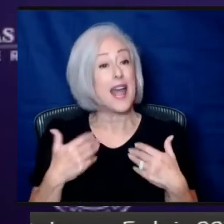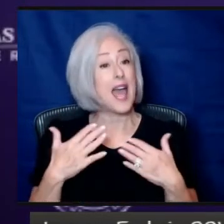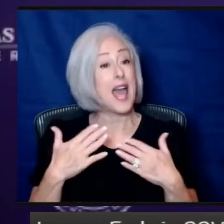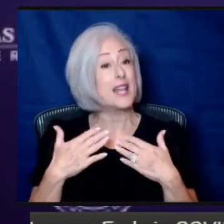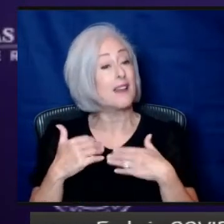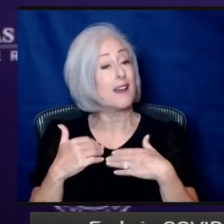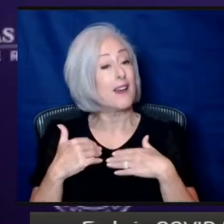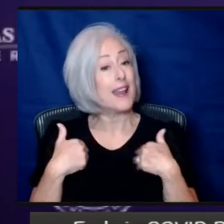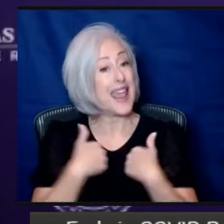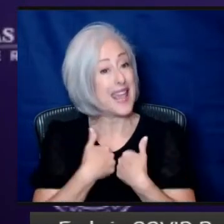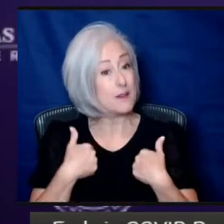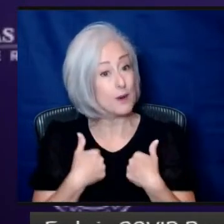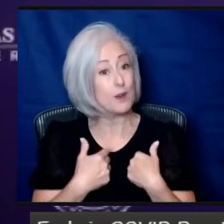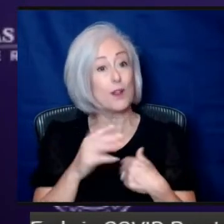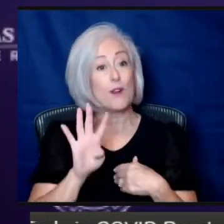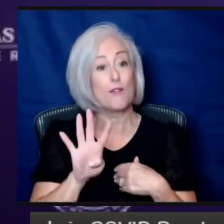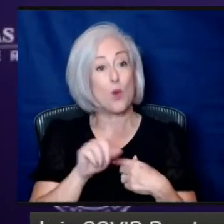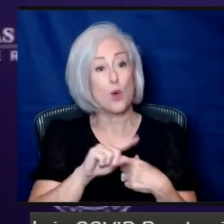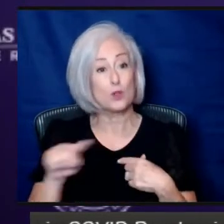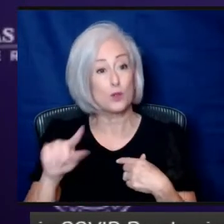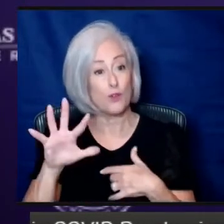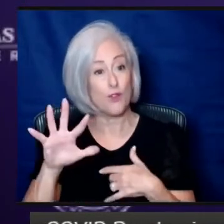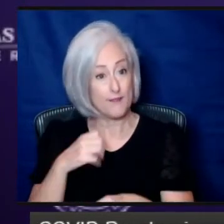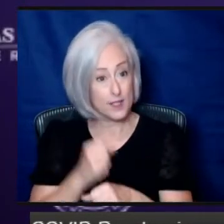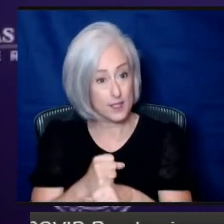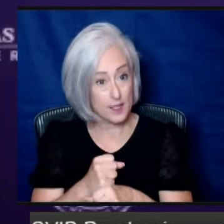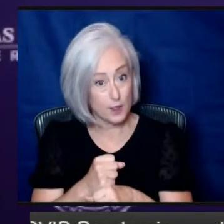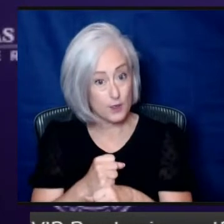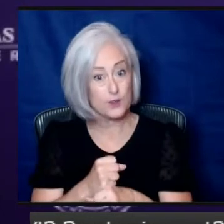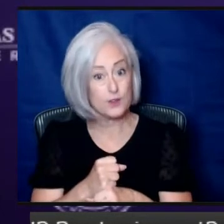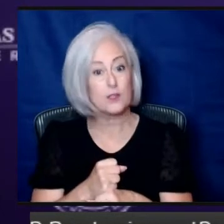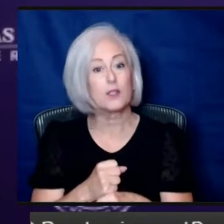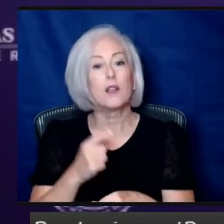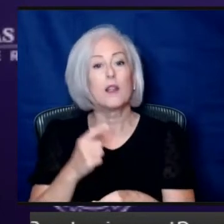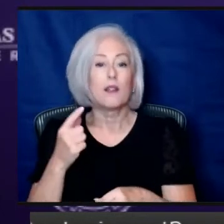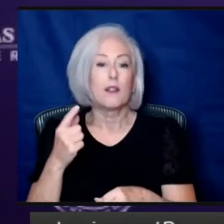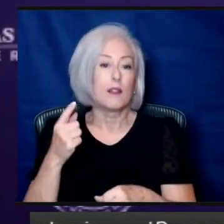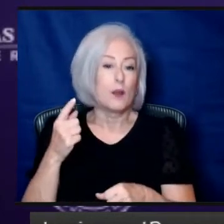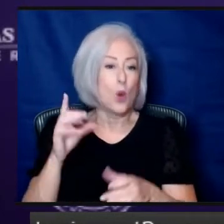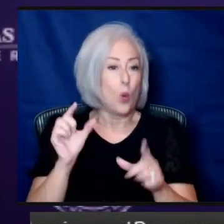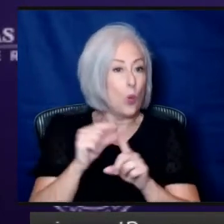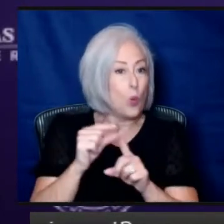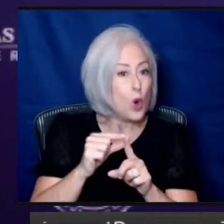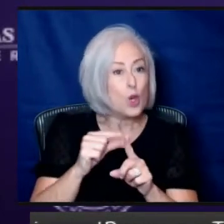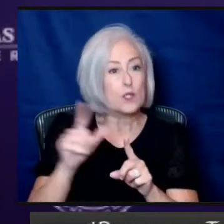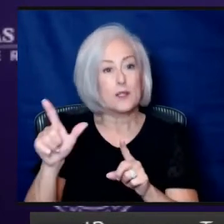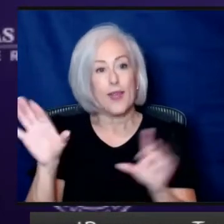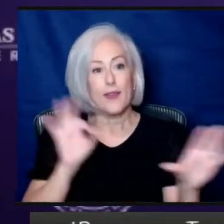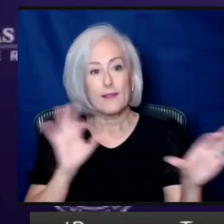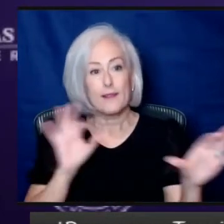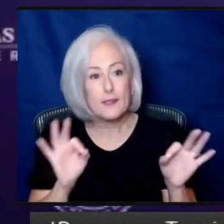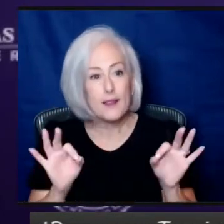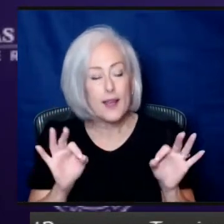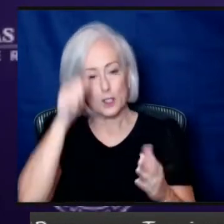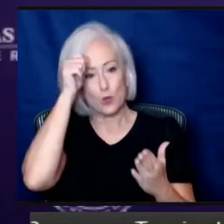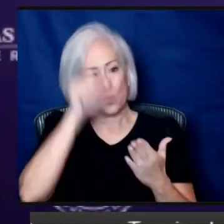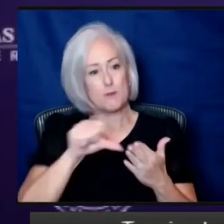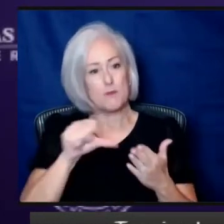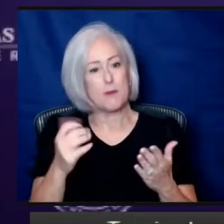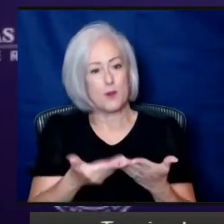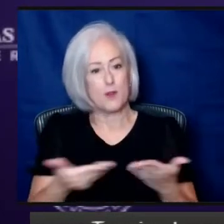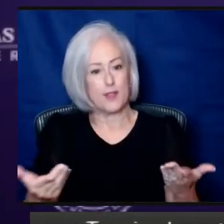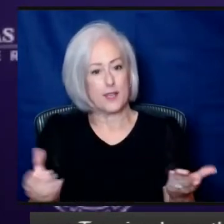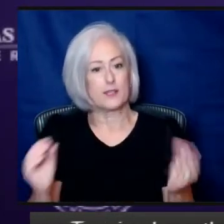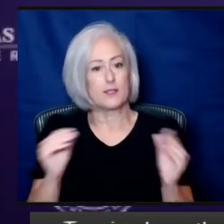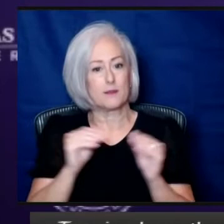were maintaining some of their sayings, words that they were choosing, that they would remember things a bit better by